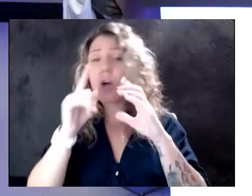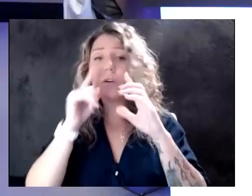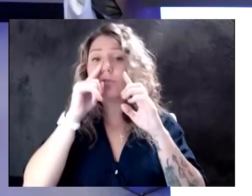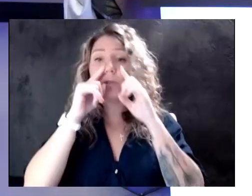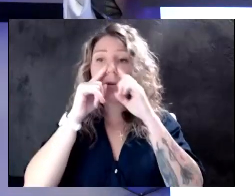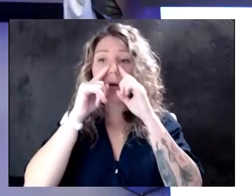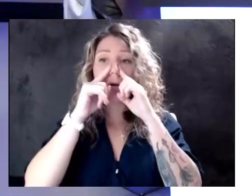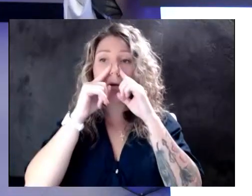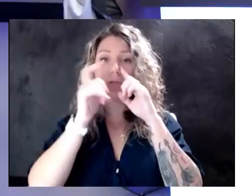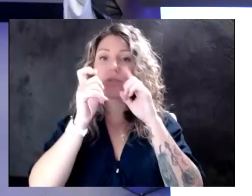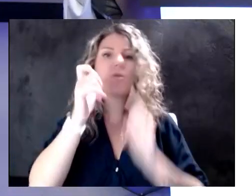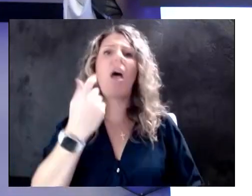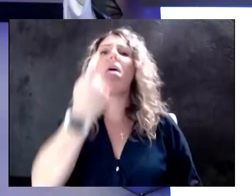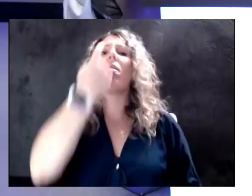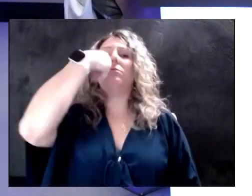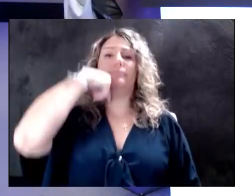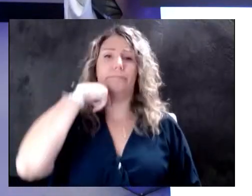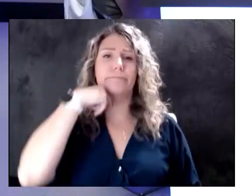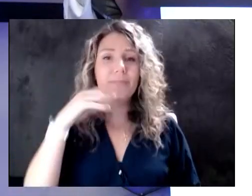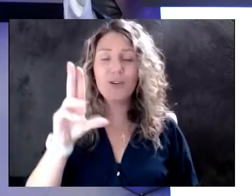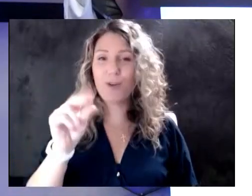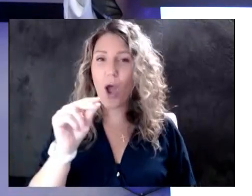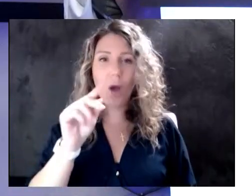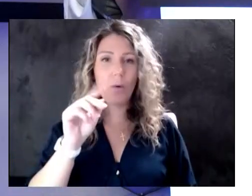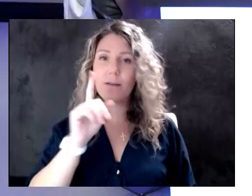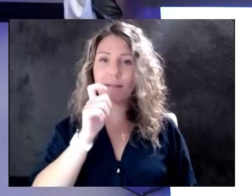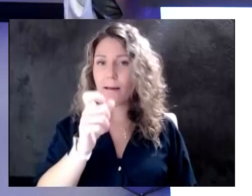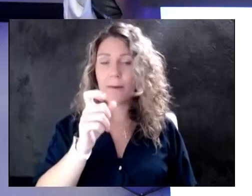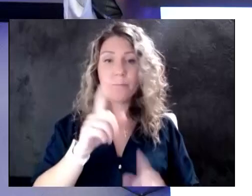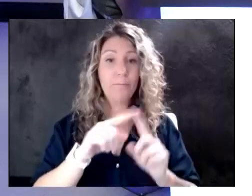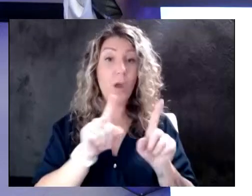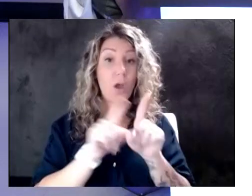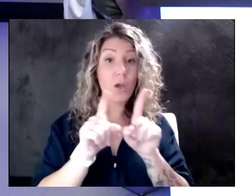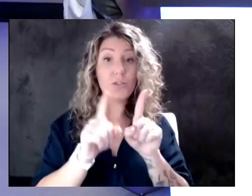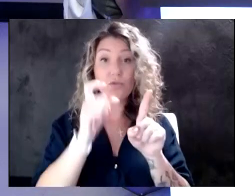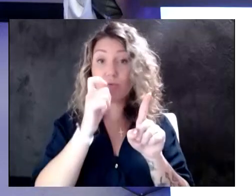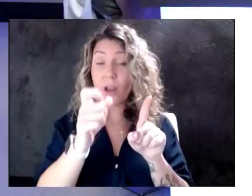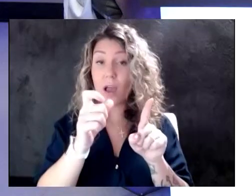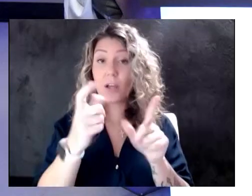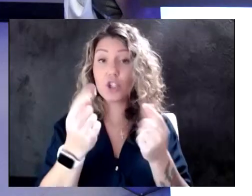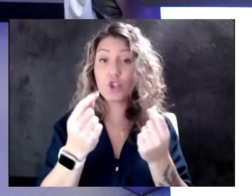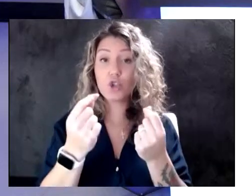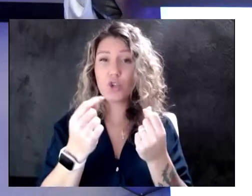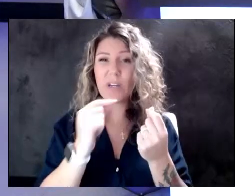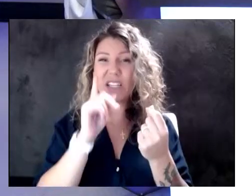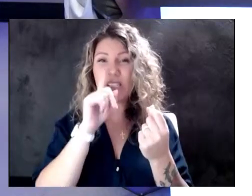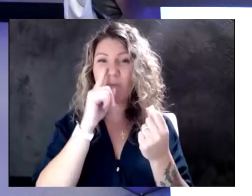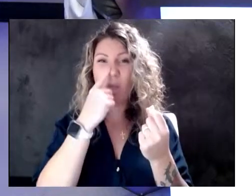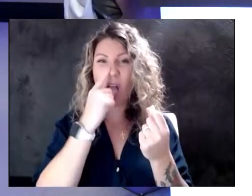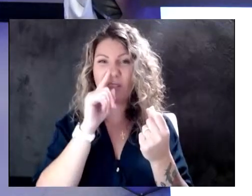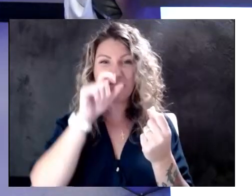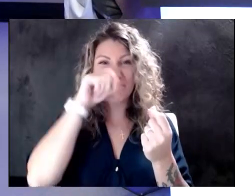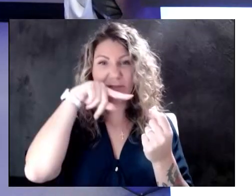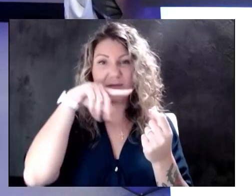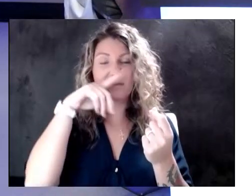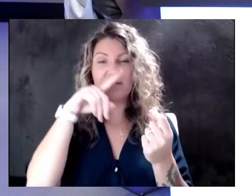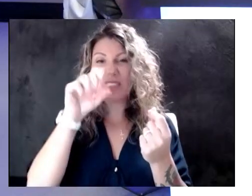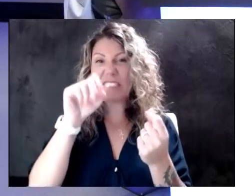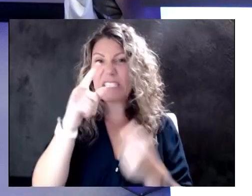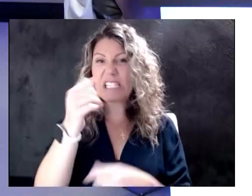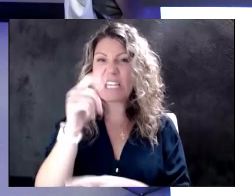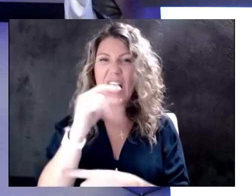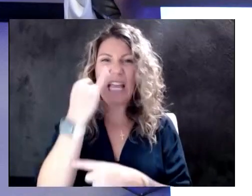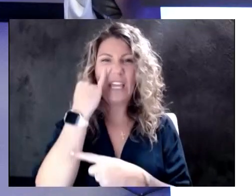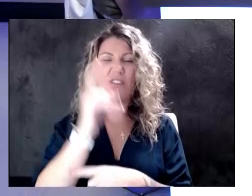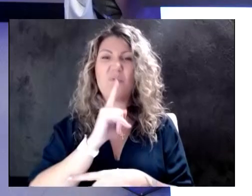the throat thing. So you that they don't have used to go do? all the way back there, but what you also don't want to do is you don't want to just collect snot, right? So if you're like Okay. really sick and you're really mucusy,